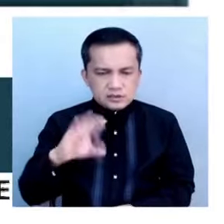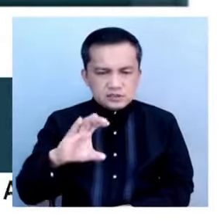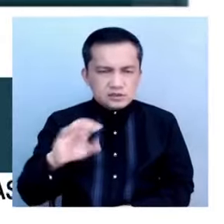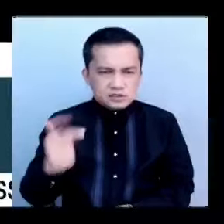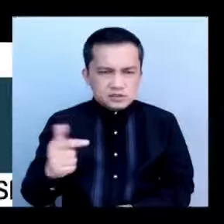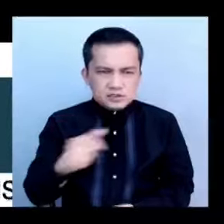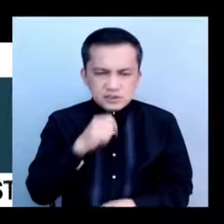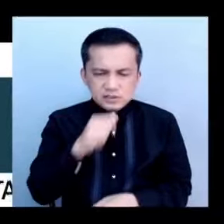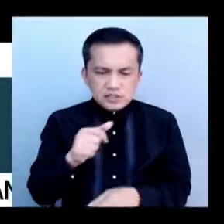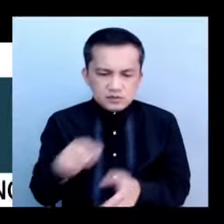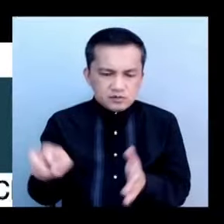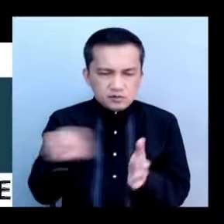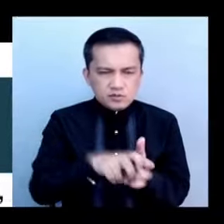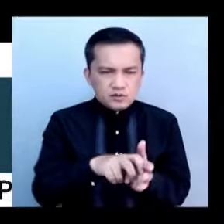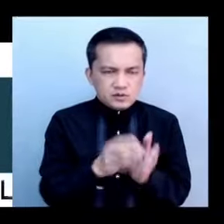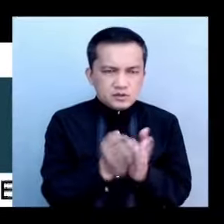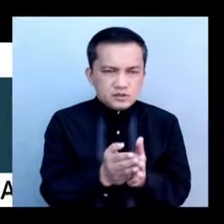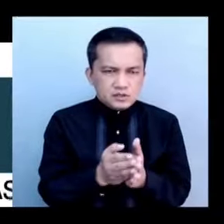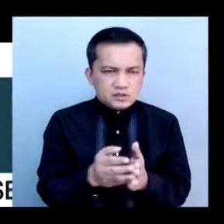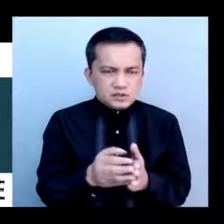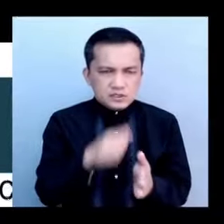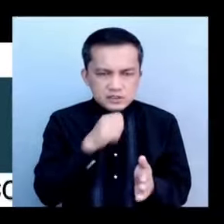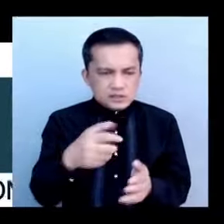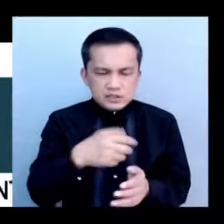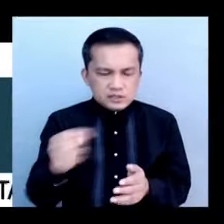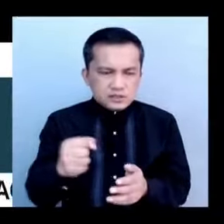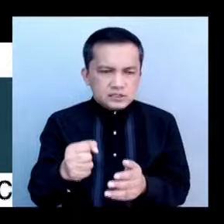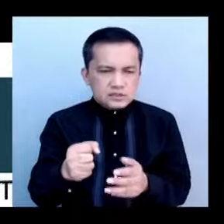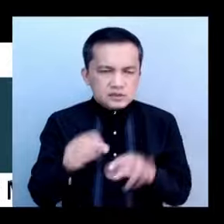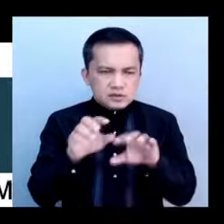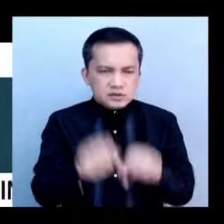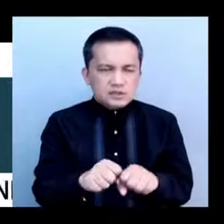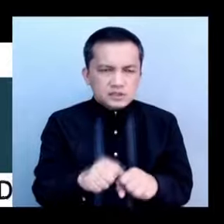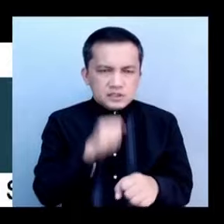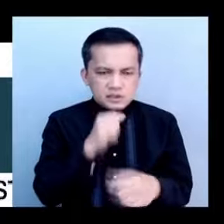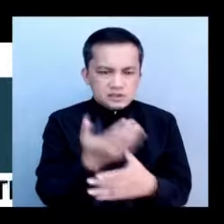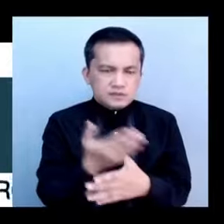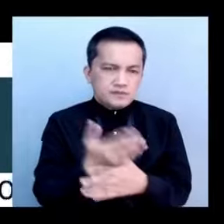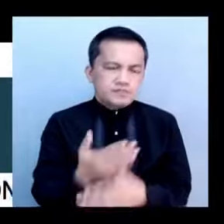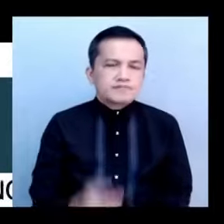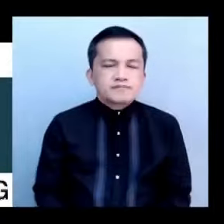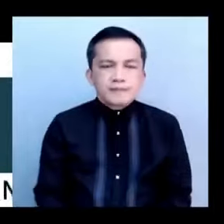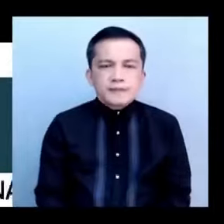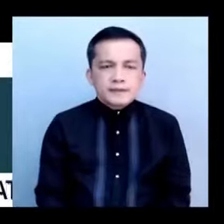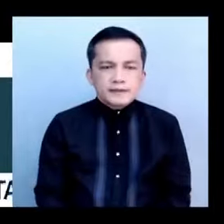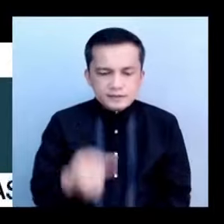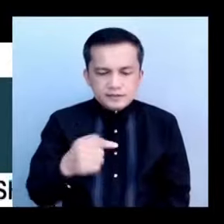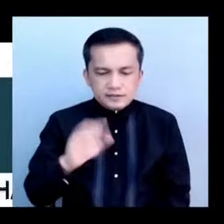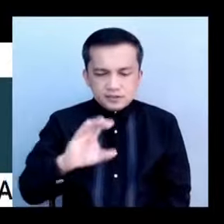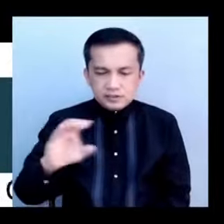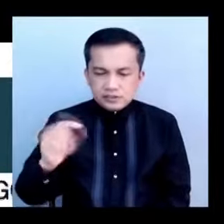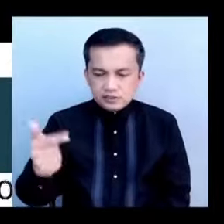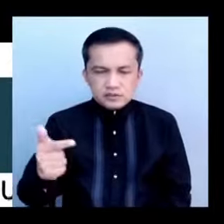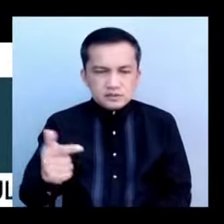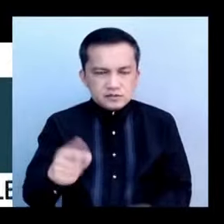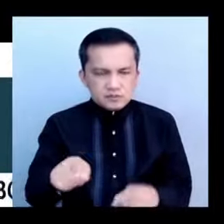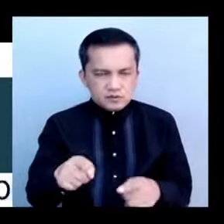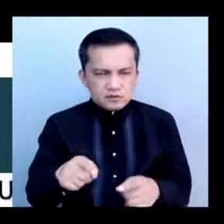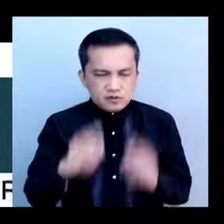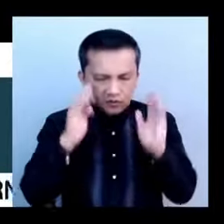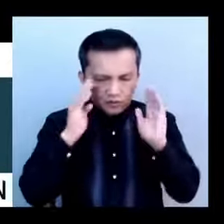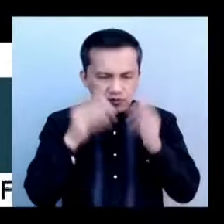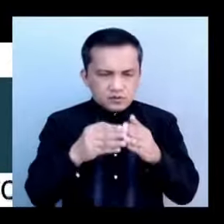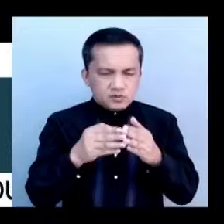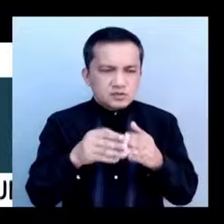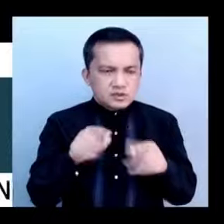their vessel, will not get their catches, or will not even bother them. No, the Chinese Coast Guard will just primarily focus their